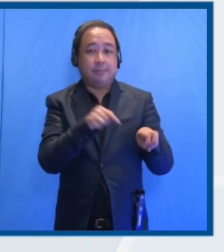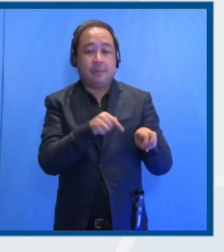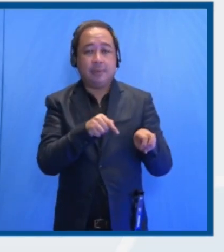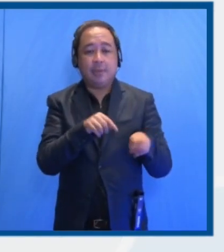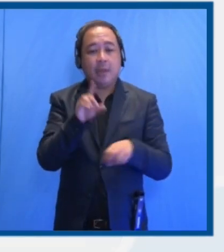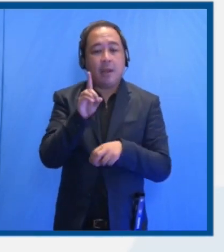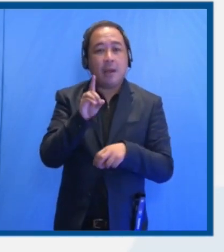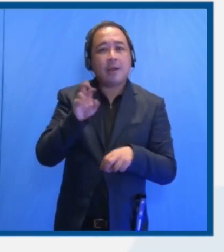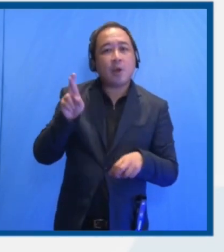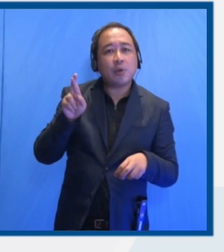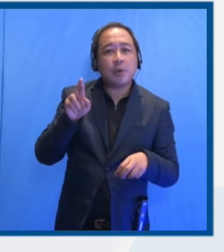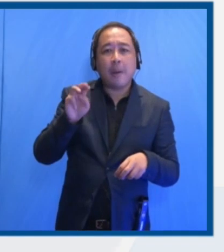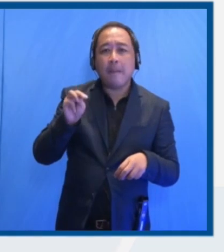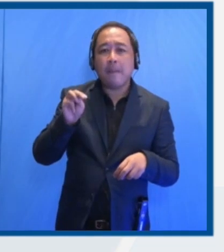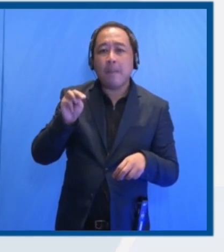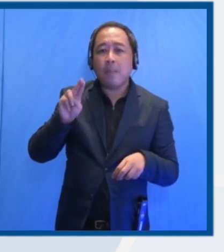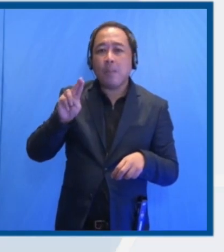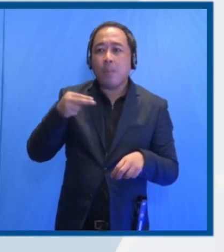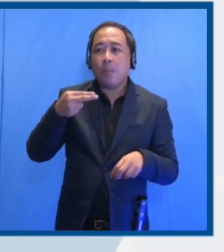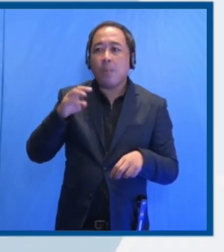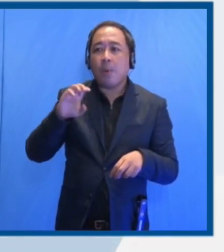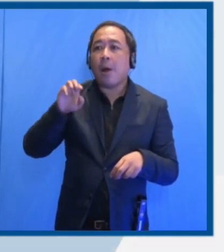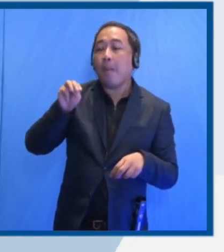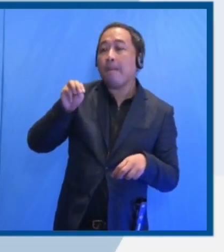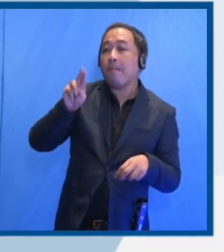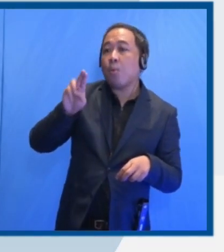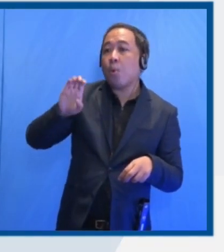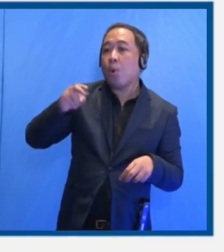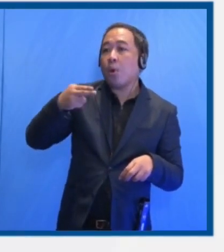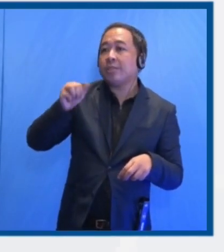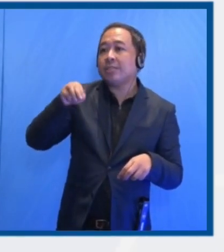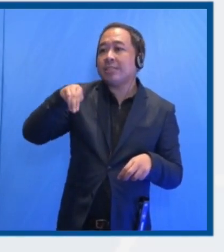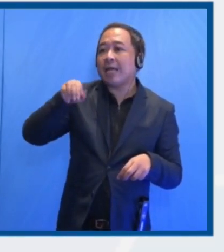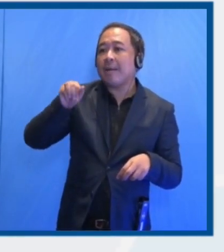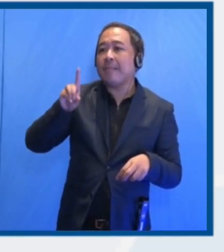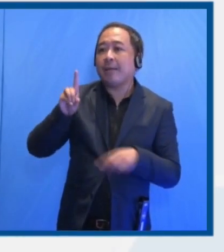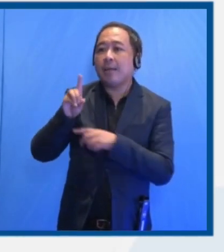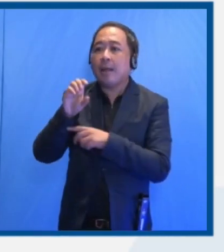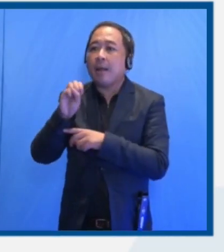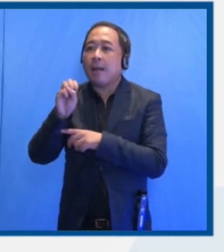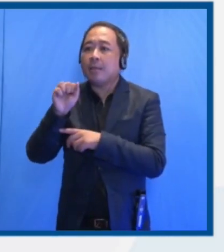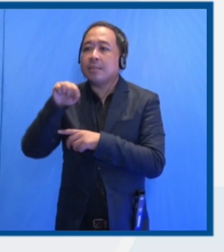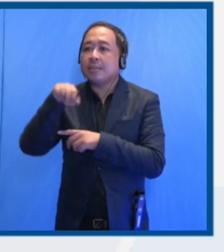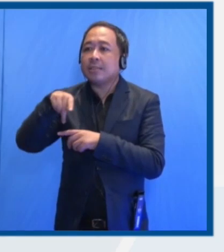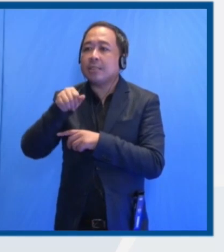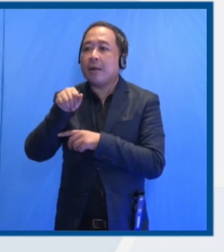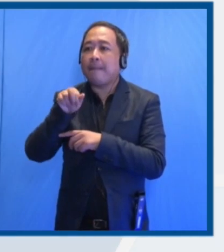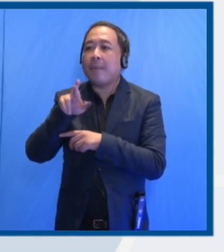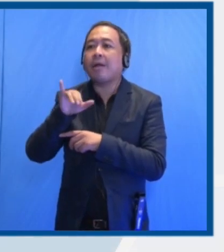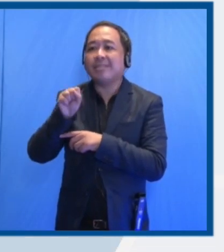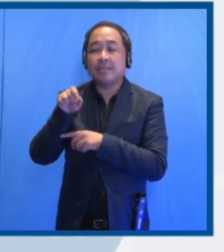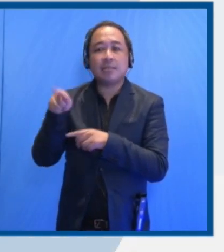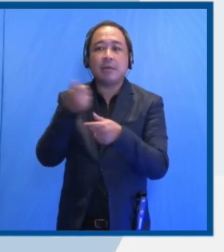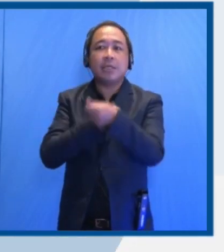Dr. Mohammed Saparis. He prefers calling himself Saparis. He is the Director of the Watershed Planning